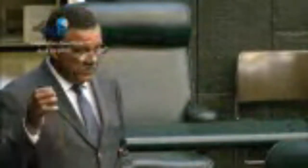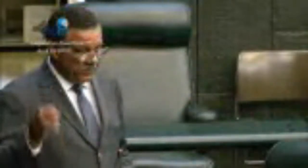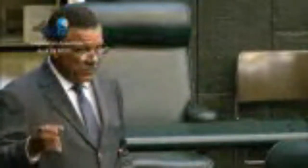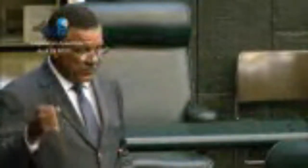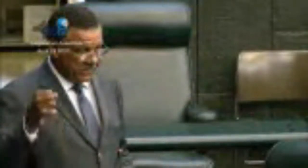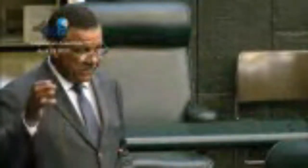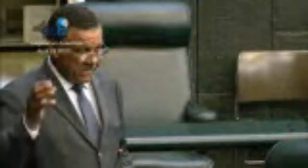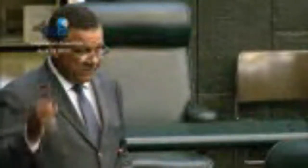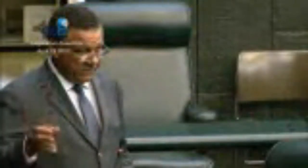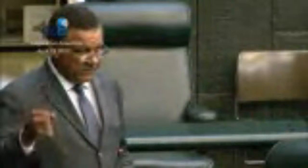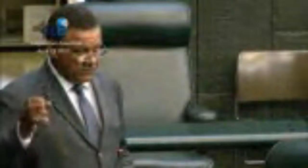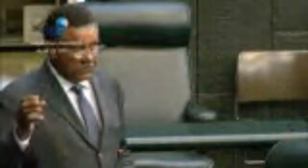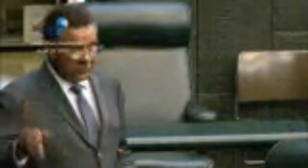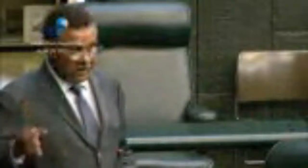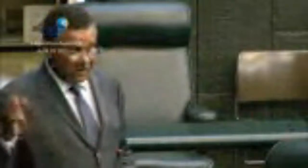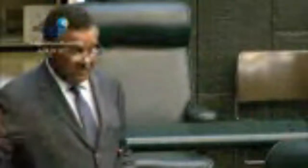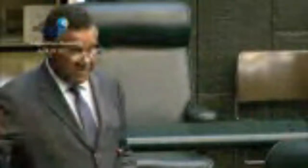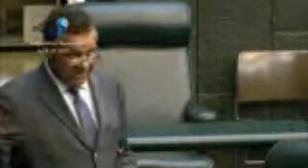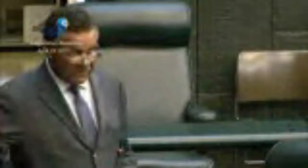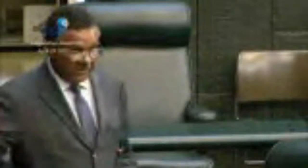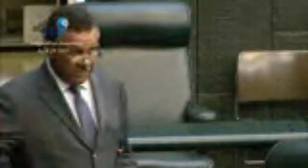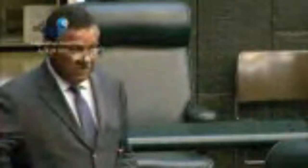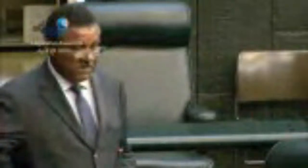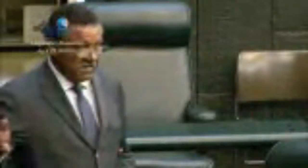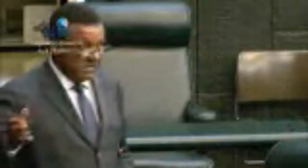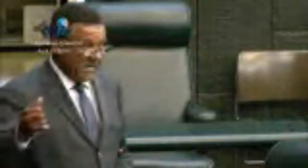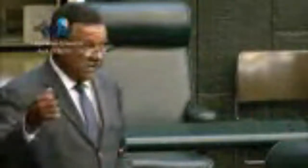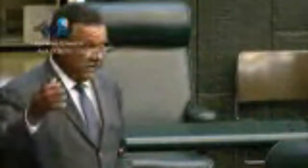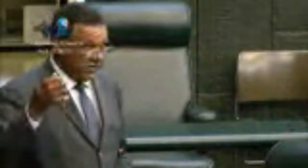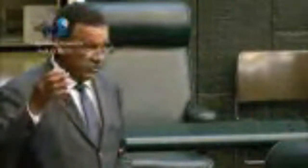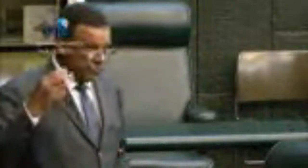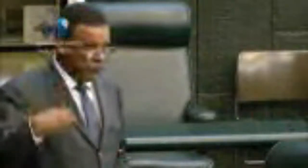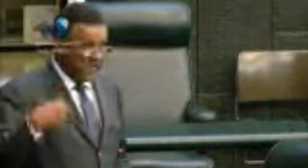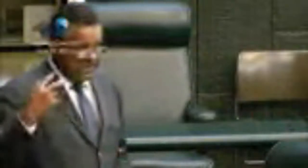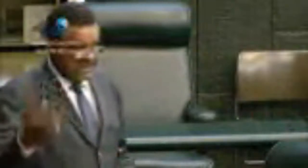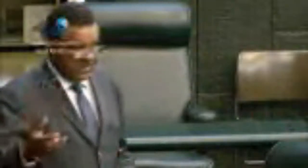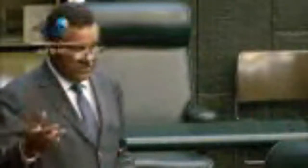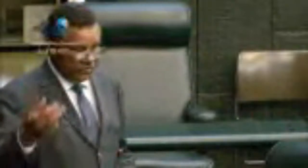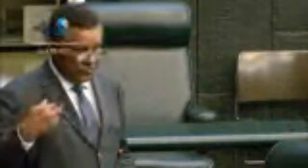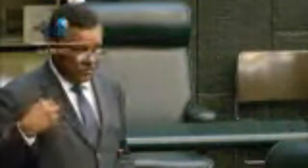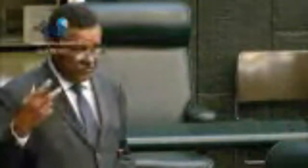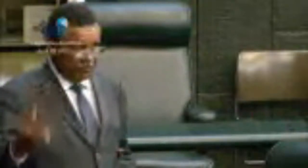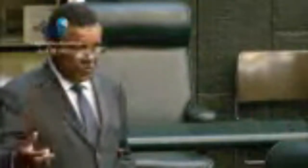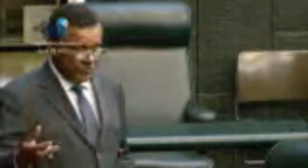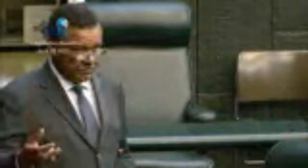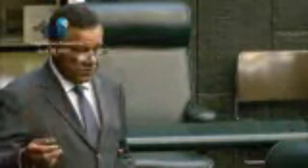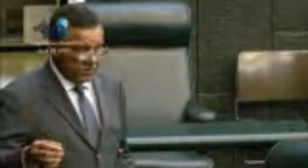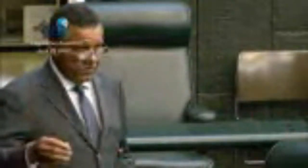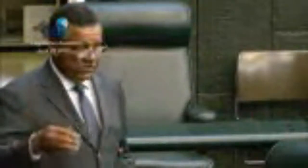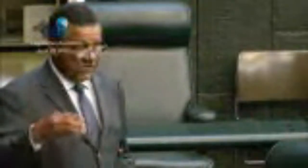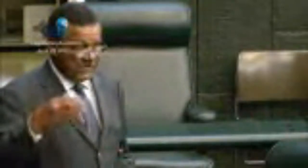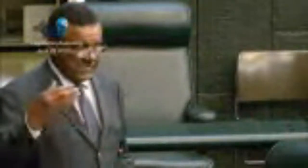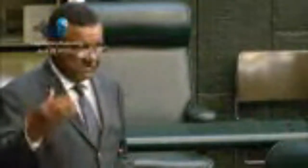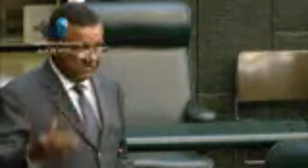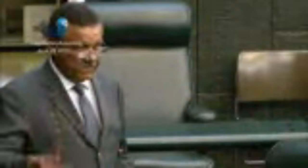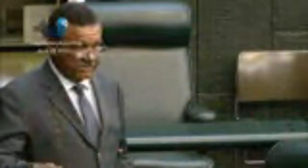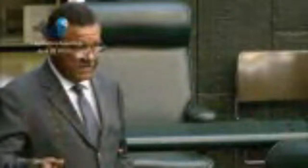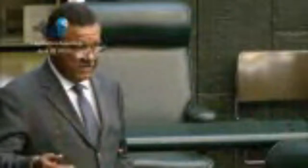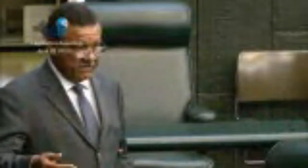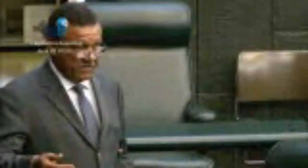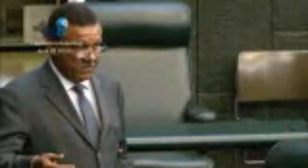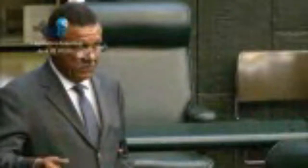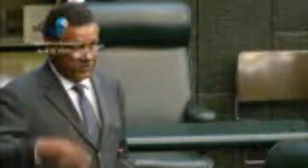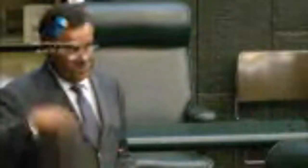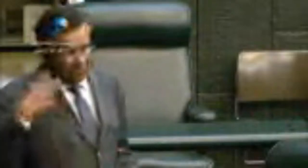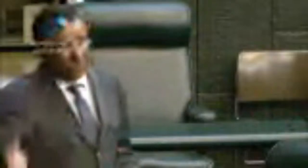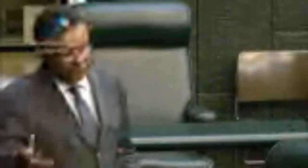is given, and if there are 2 Caymanians who are out of work, then the $850 would double, so it would be